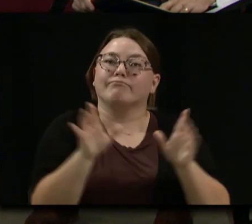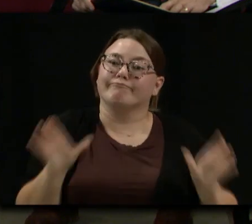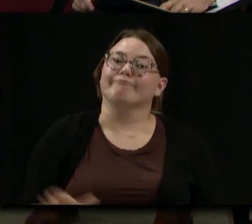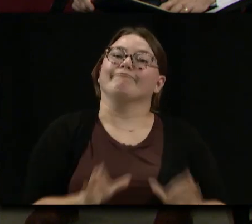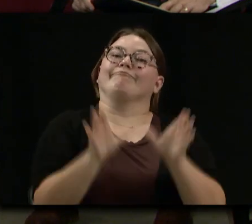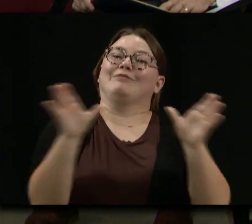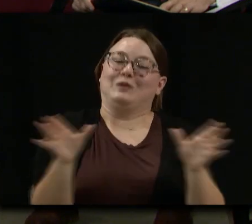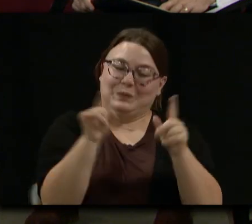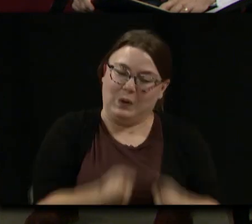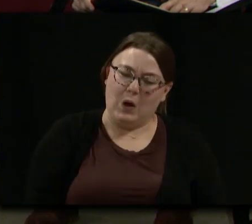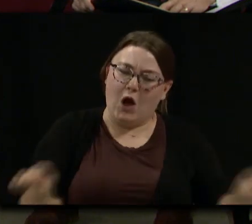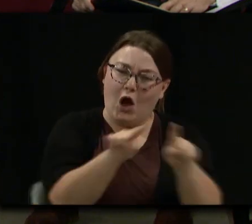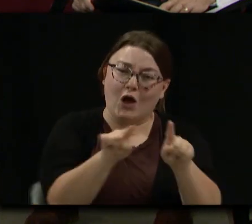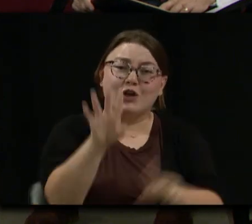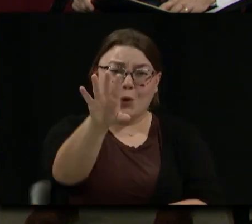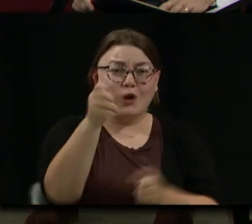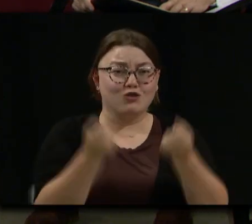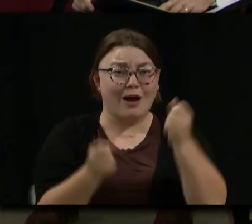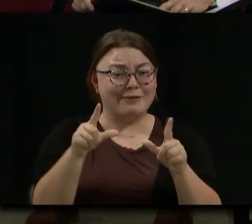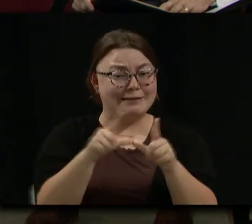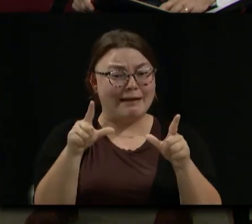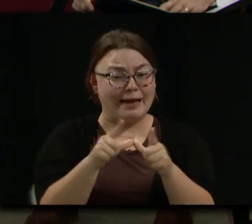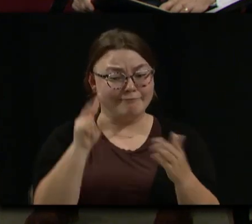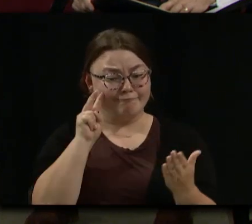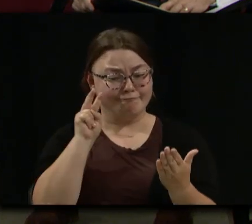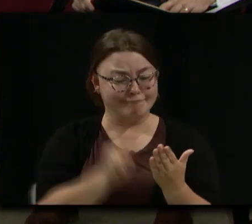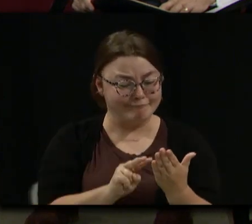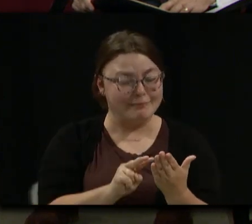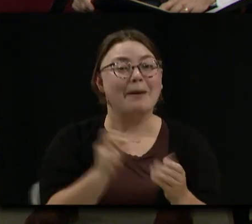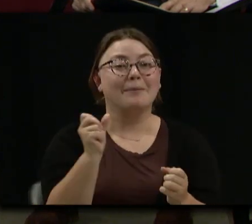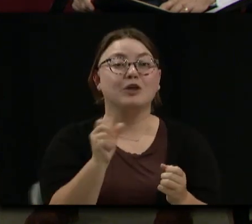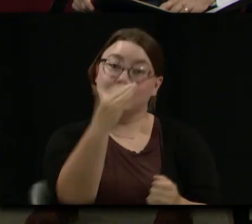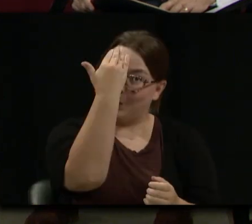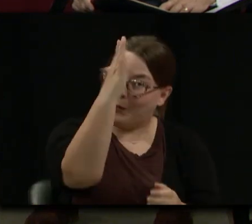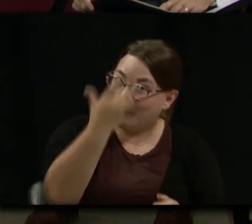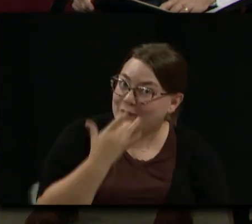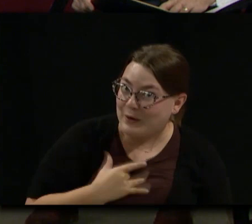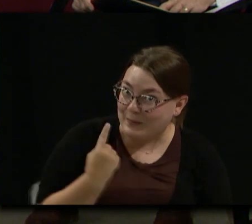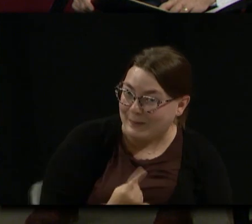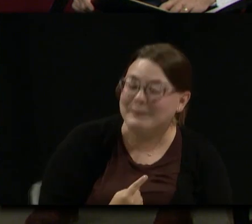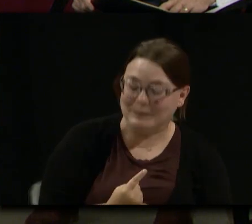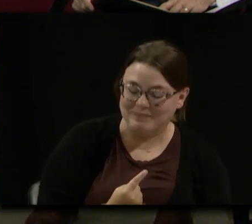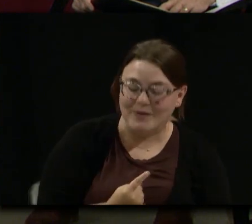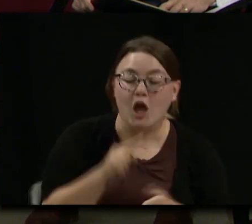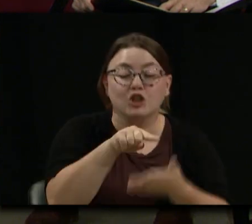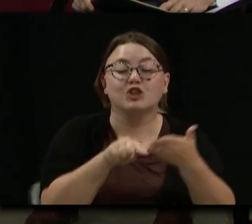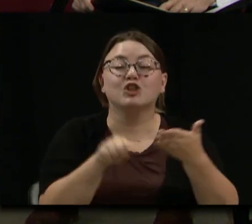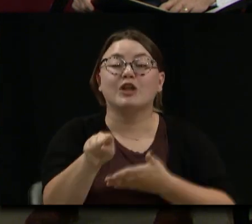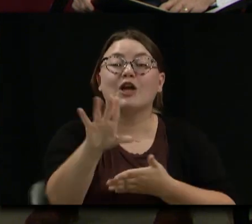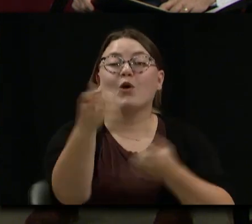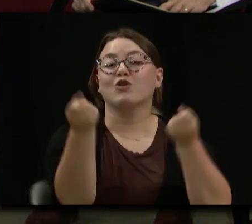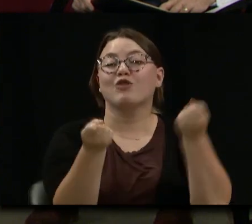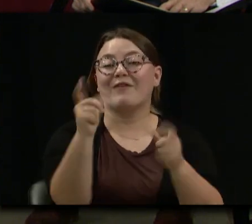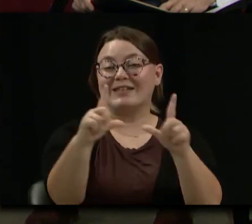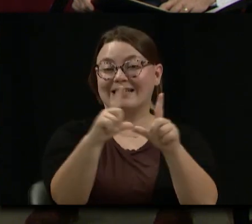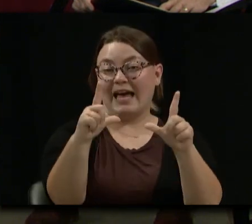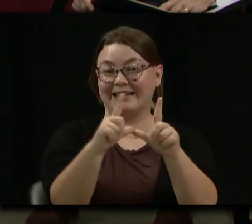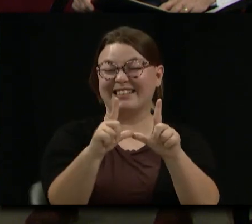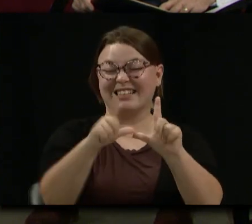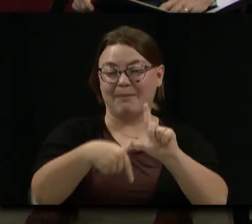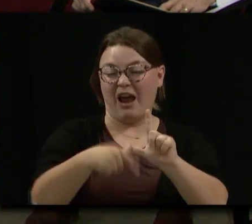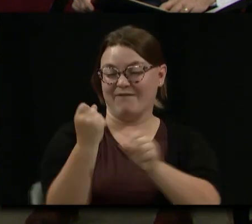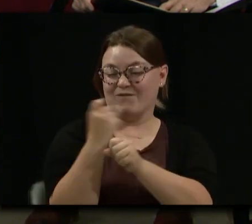people to make sure that they, of course, should know when your birthday is. double check your driver's license expires every 4